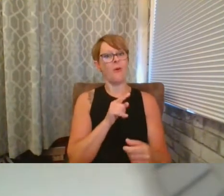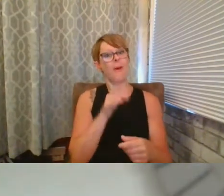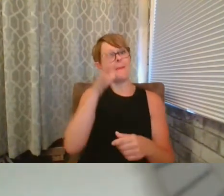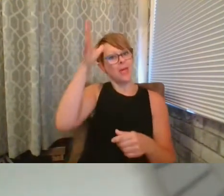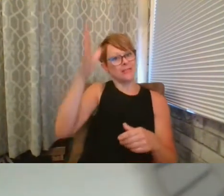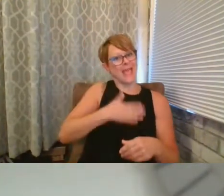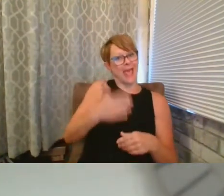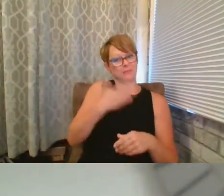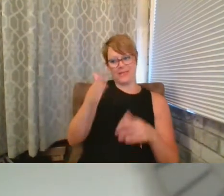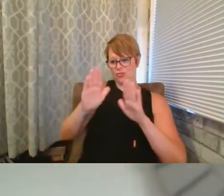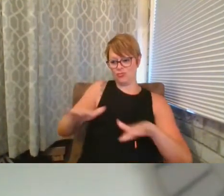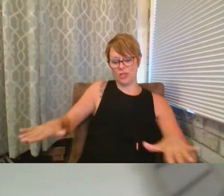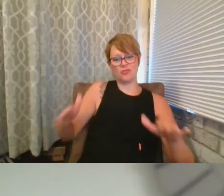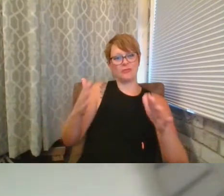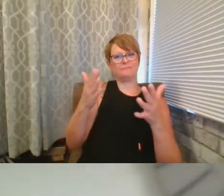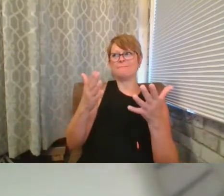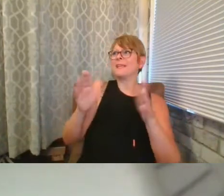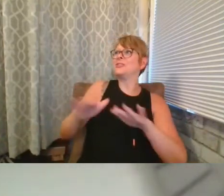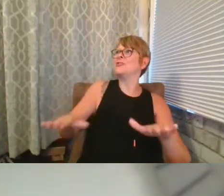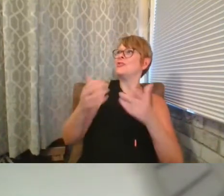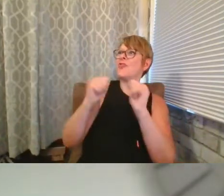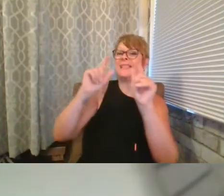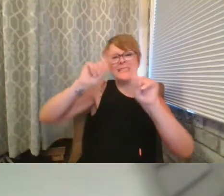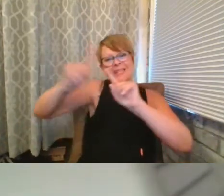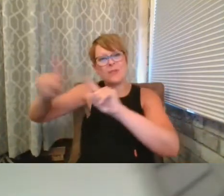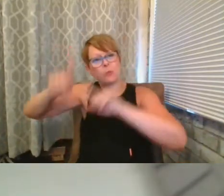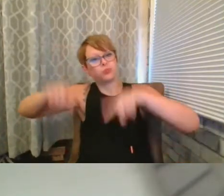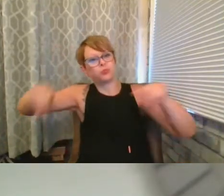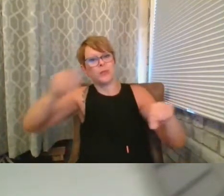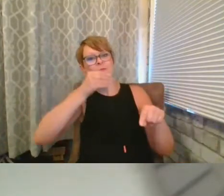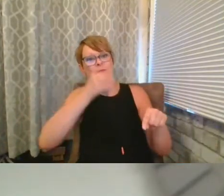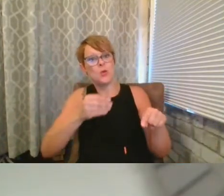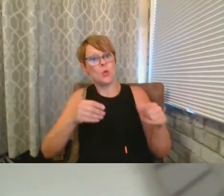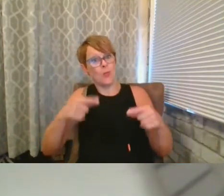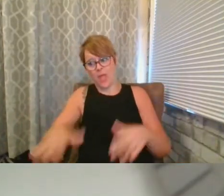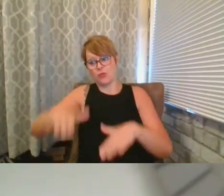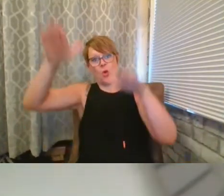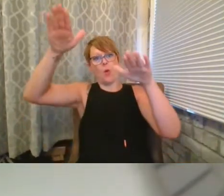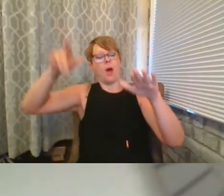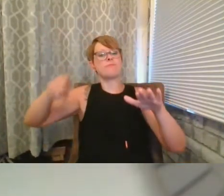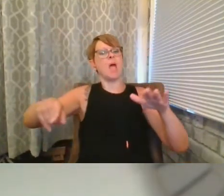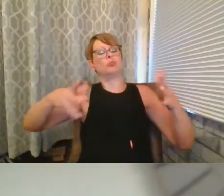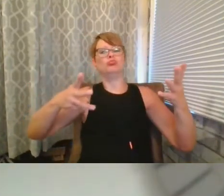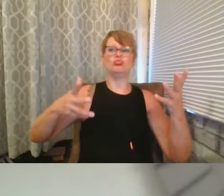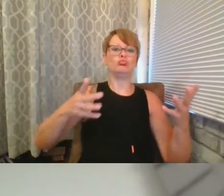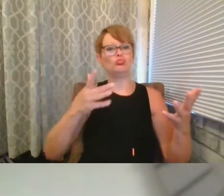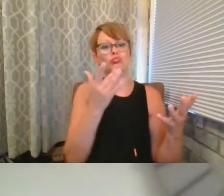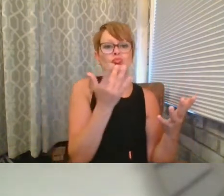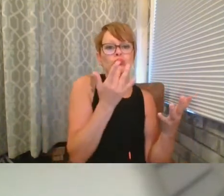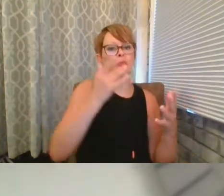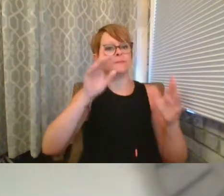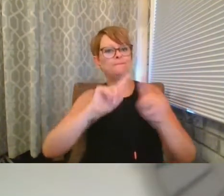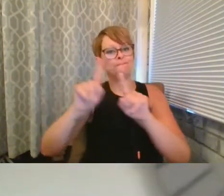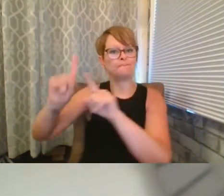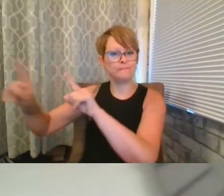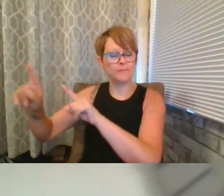food at the very low age. So when they grow up, they accept people. And I have not found any parent having